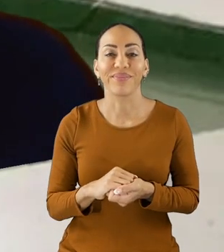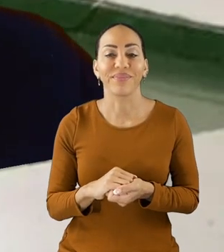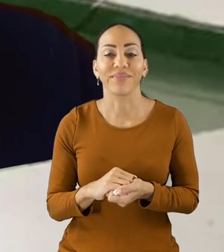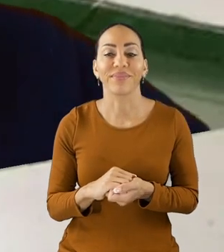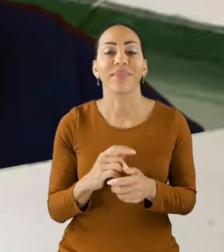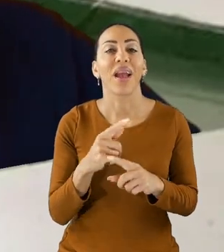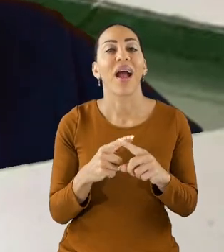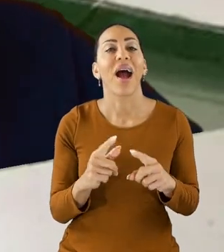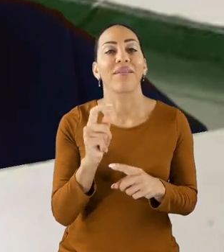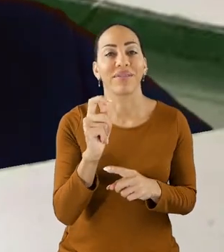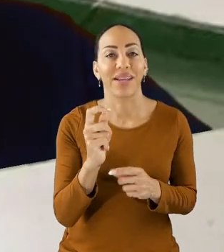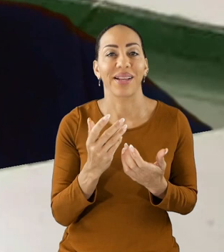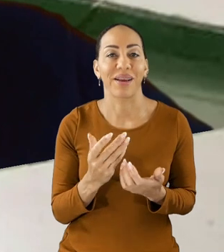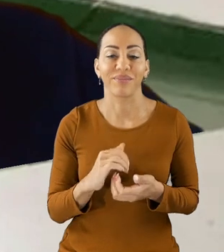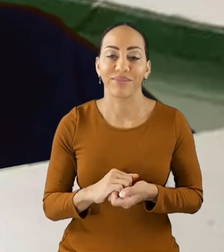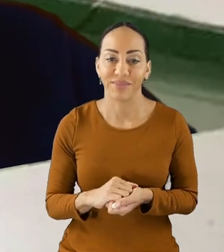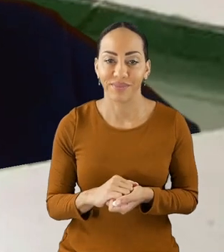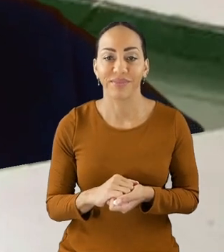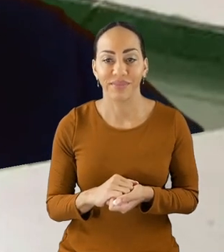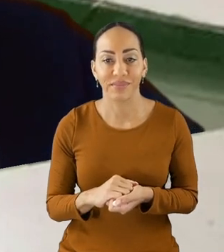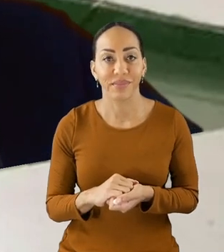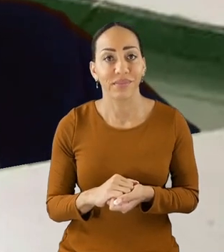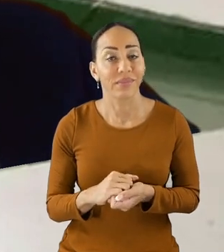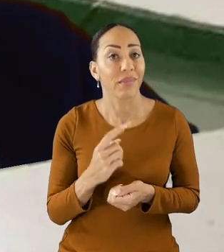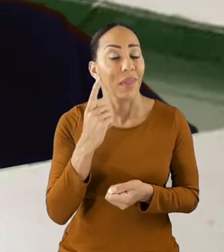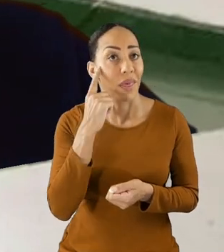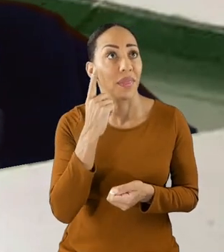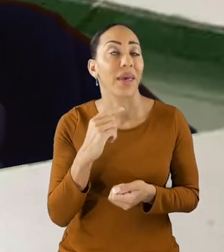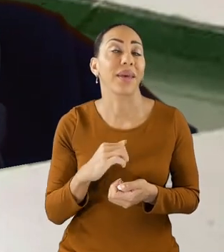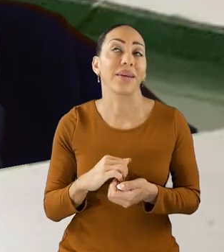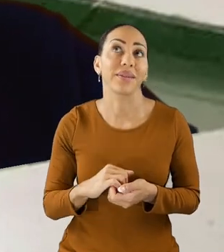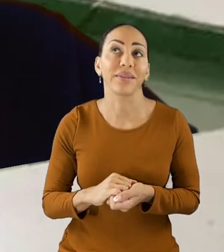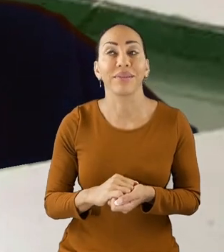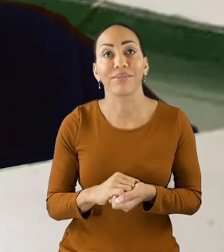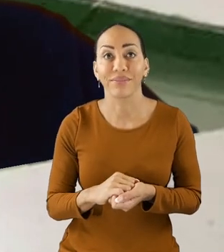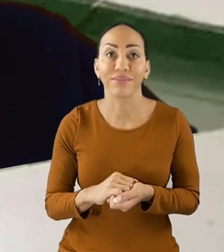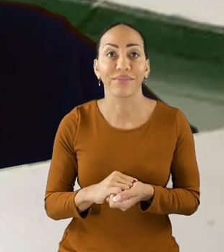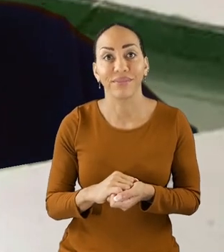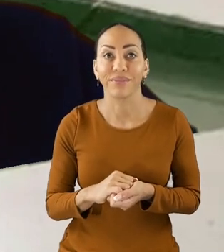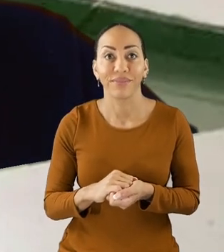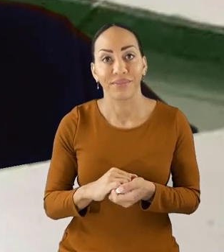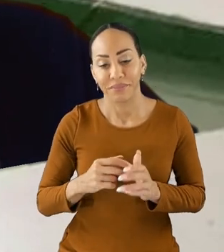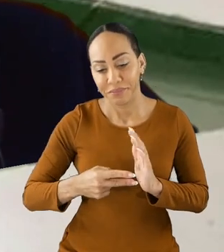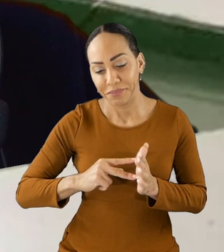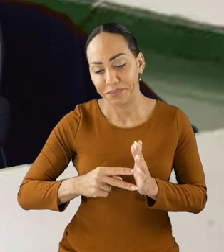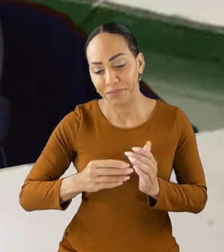Okay. Well, it's 10:30. I think what we'll do is,